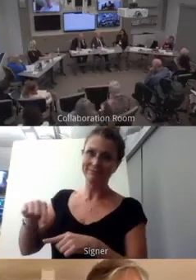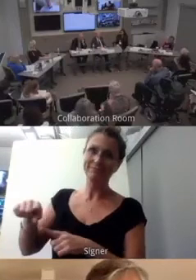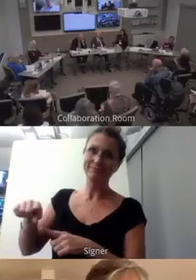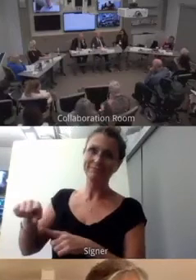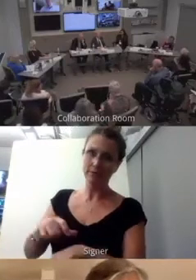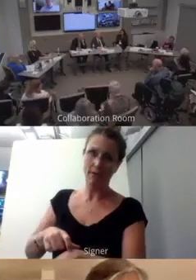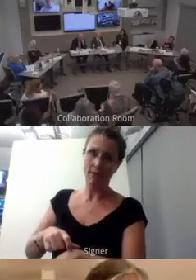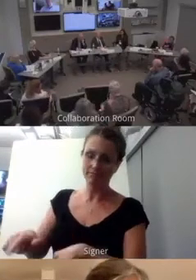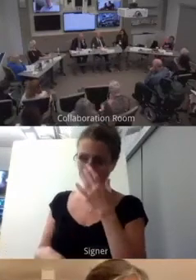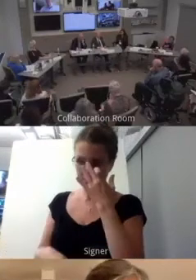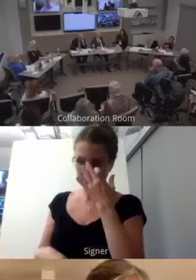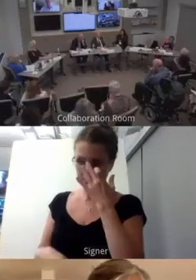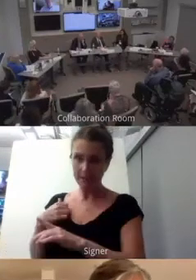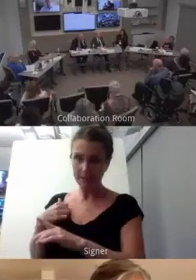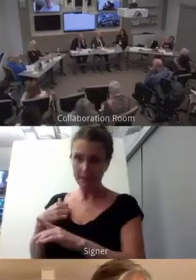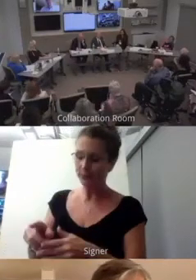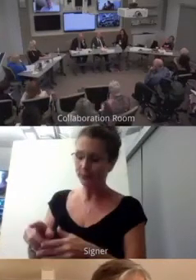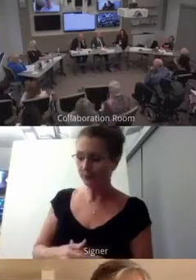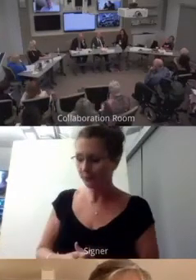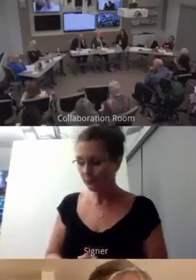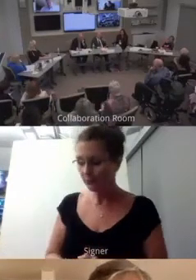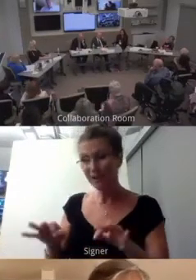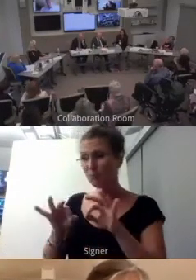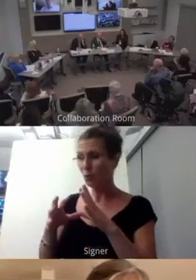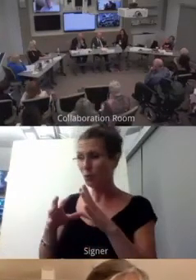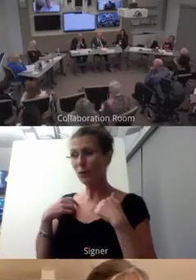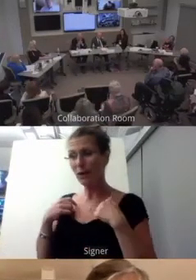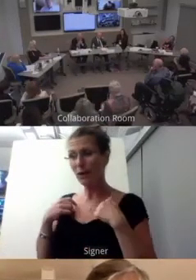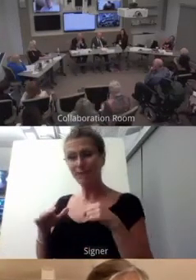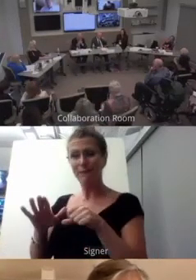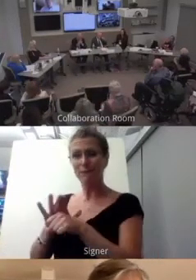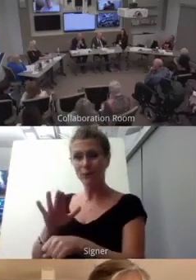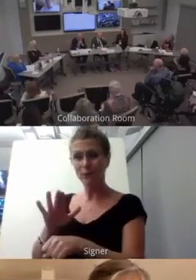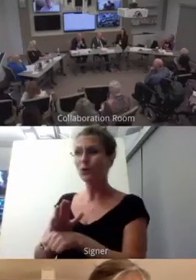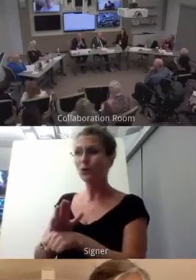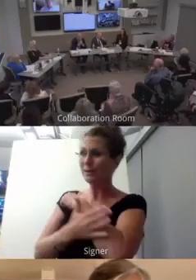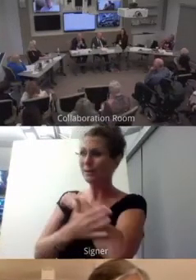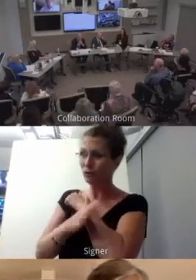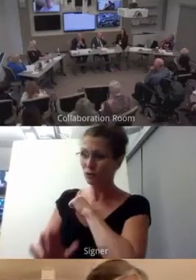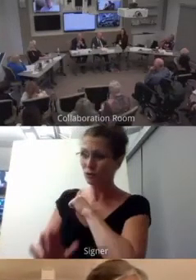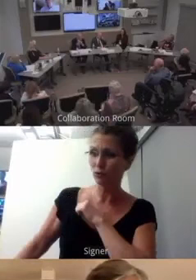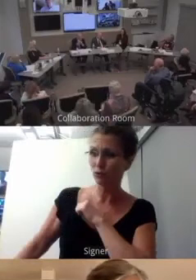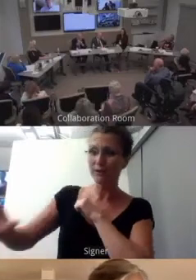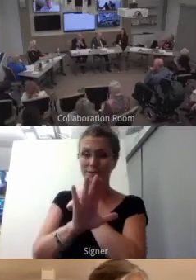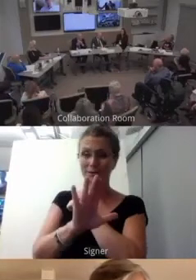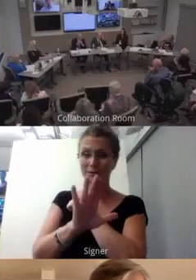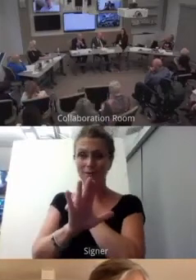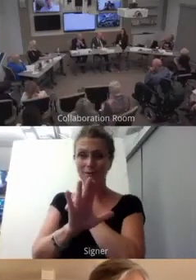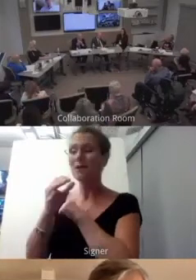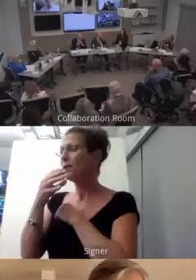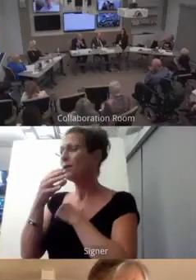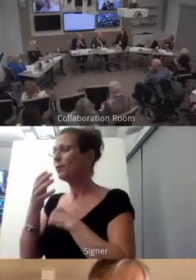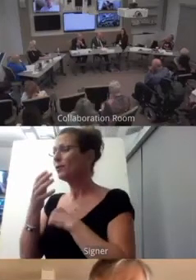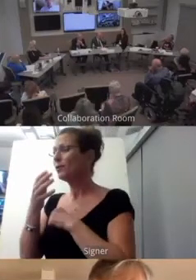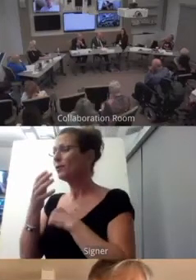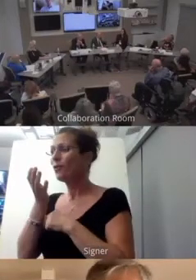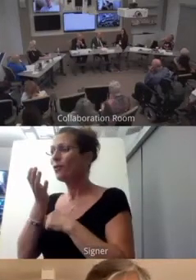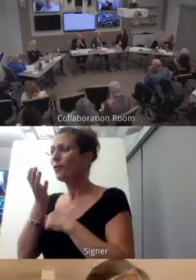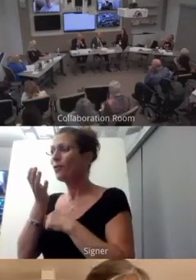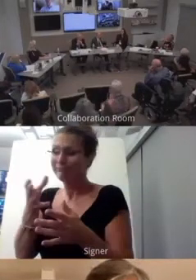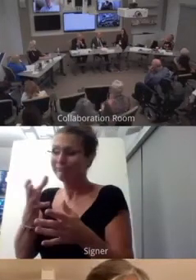nationwide presence. We wanted to be in urban and rural areas. We wanted to be all across the United States. We wanted to deal with all types